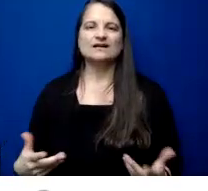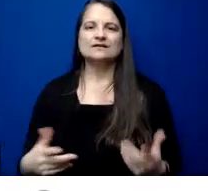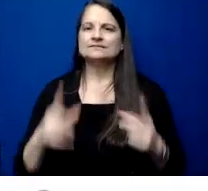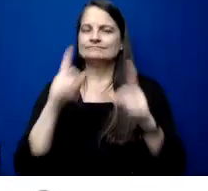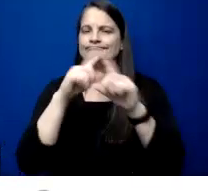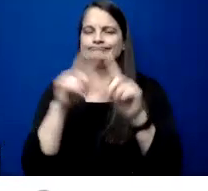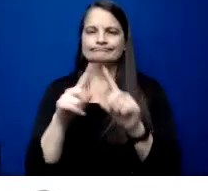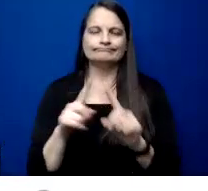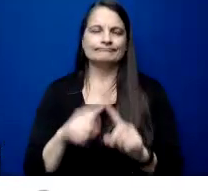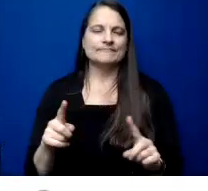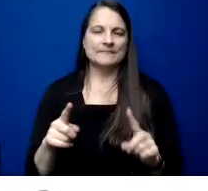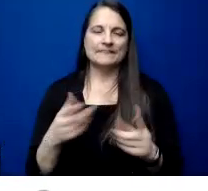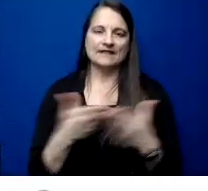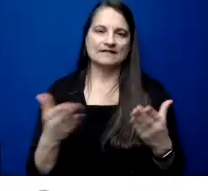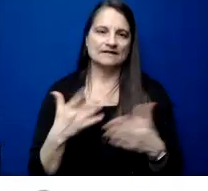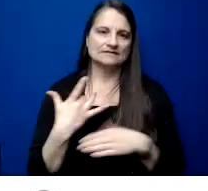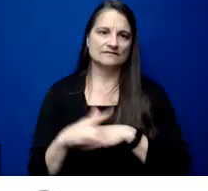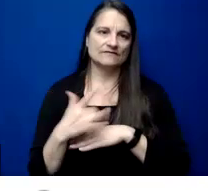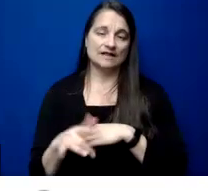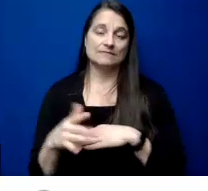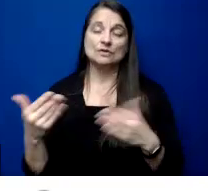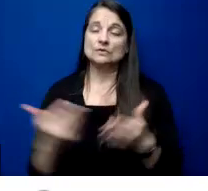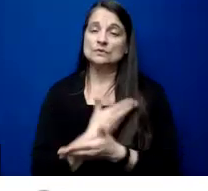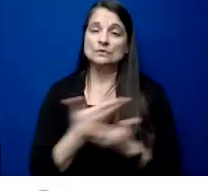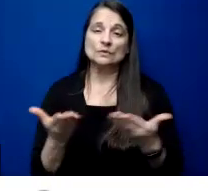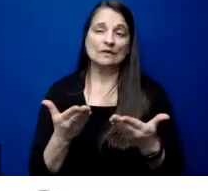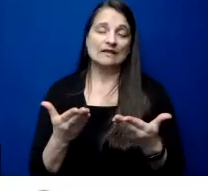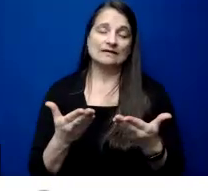variety of different options out there, and there's new options all the time.